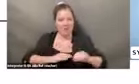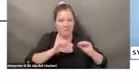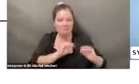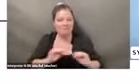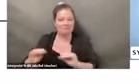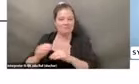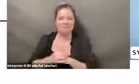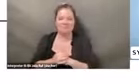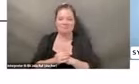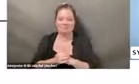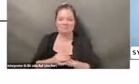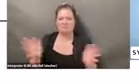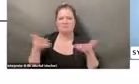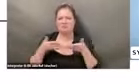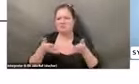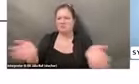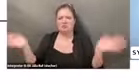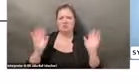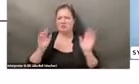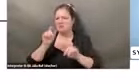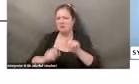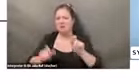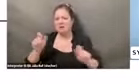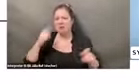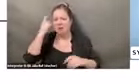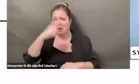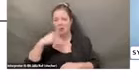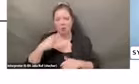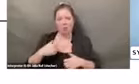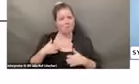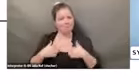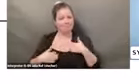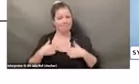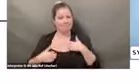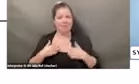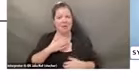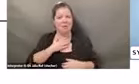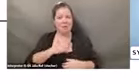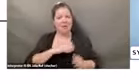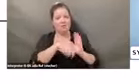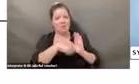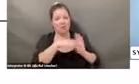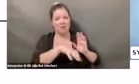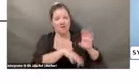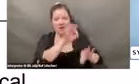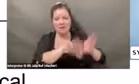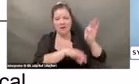or anyone who is basically interested in utilizing and adapting the project results.